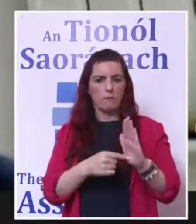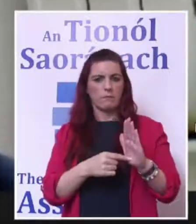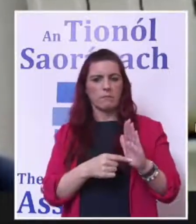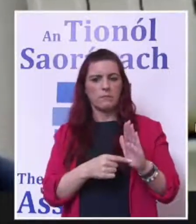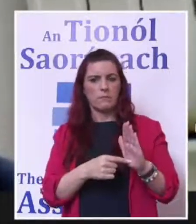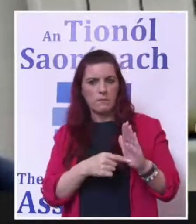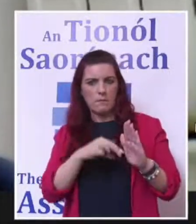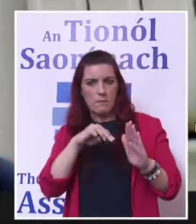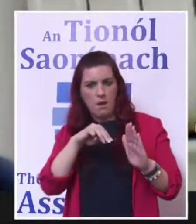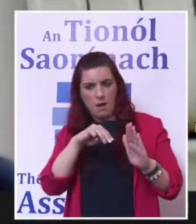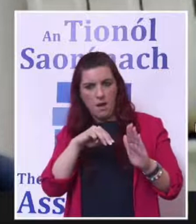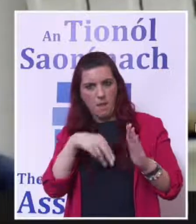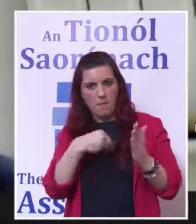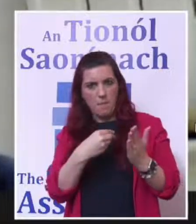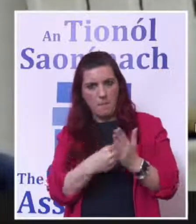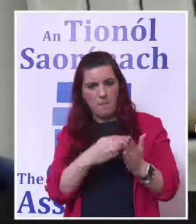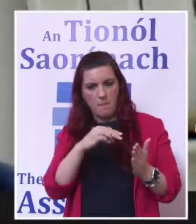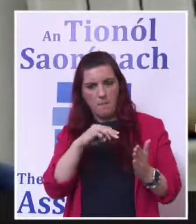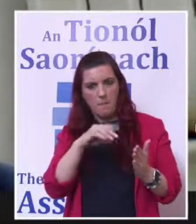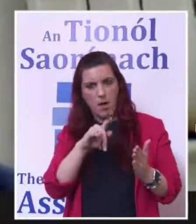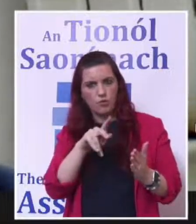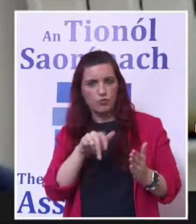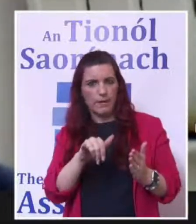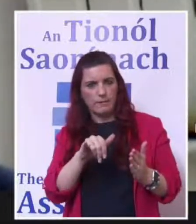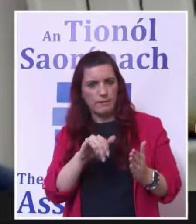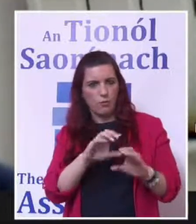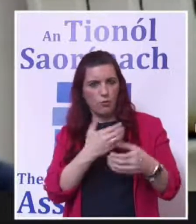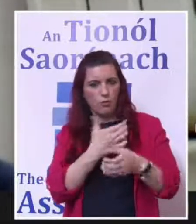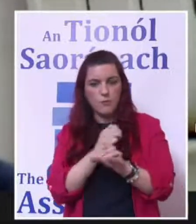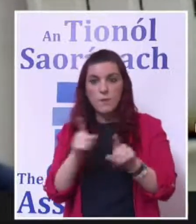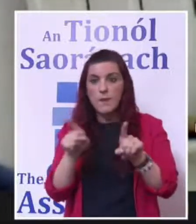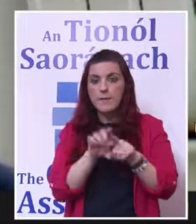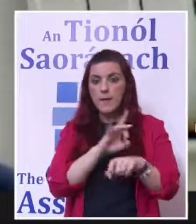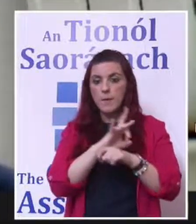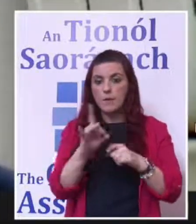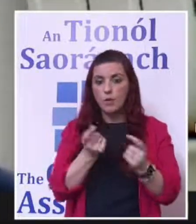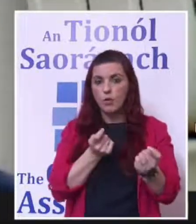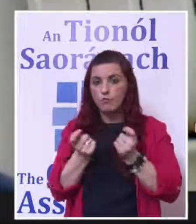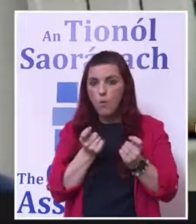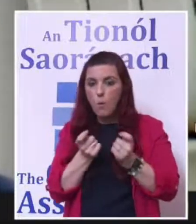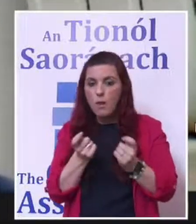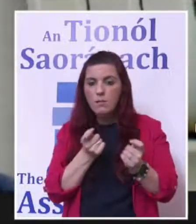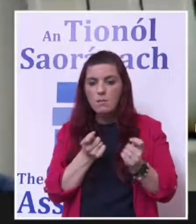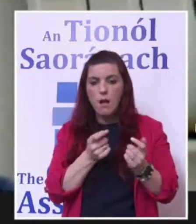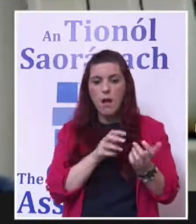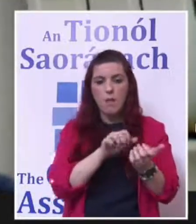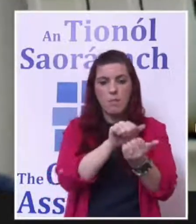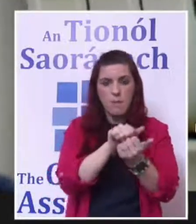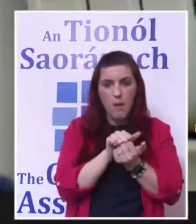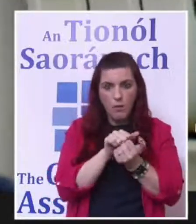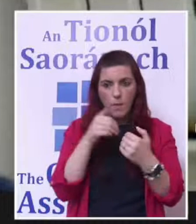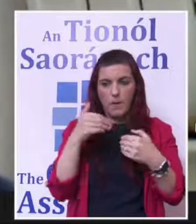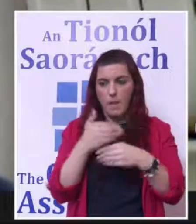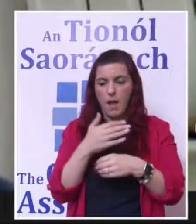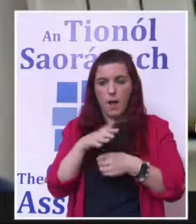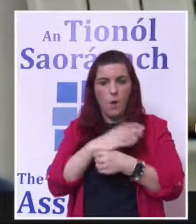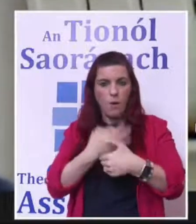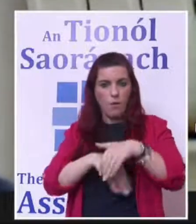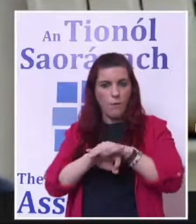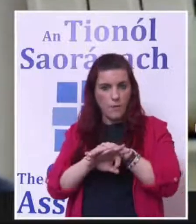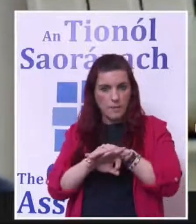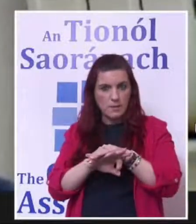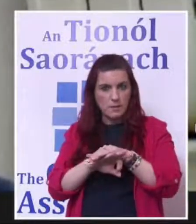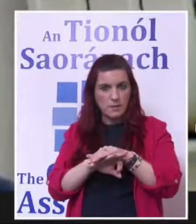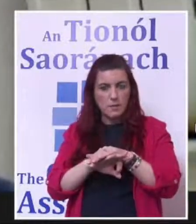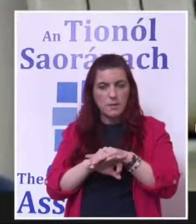monetary union. So that the same types of controls on the amount of borrowing that's undertaken by local government in